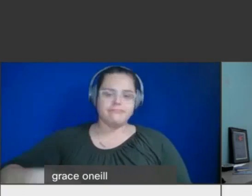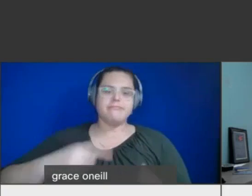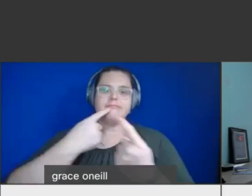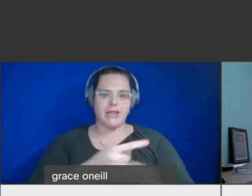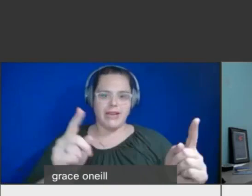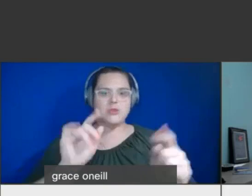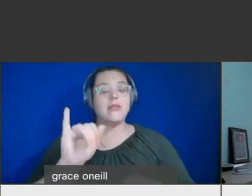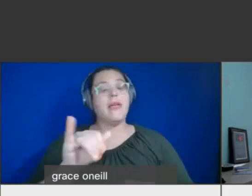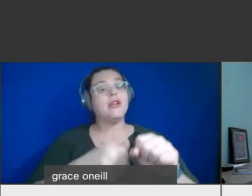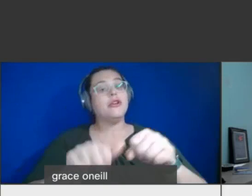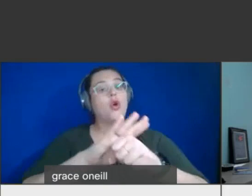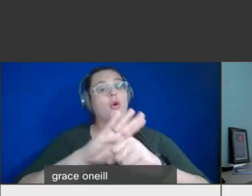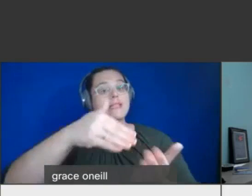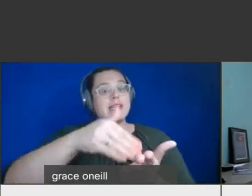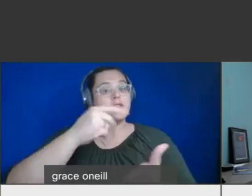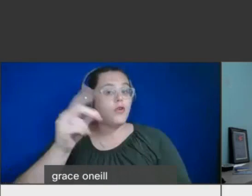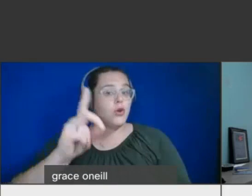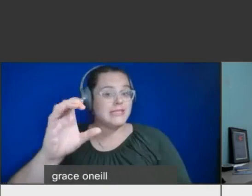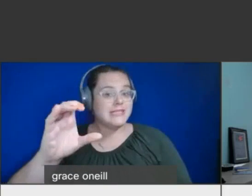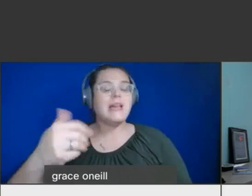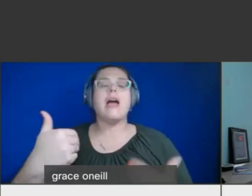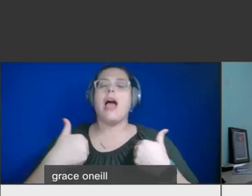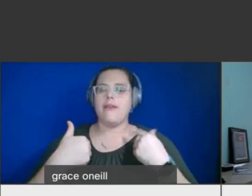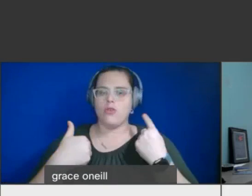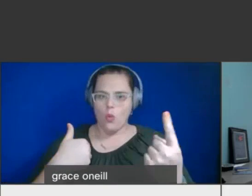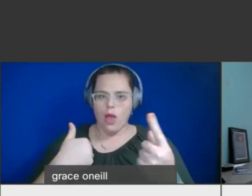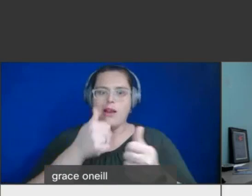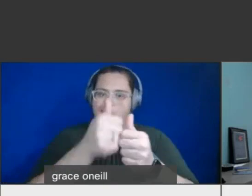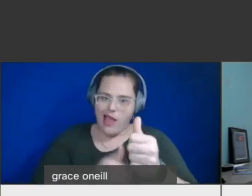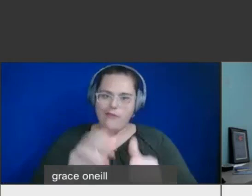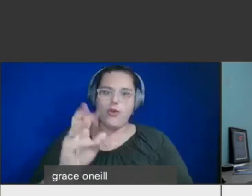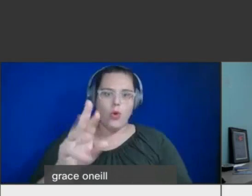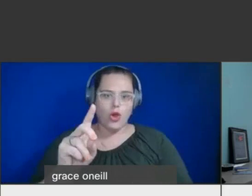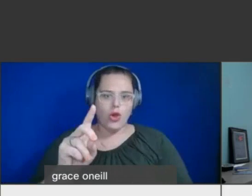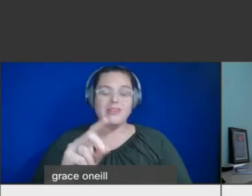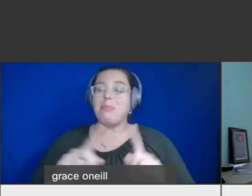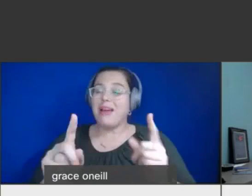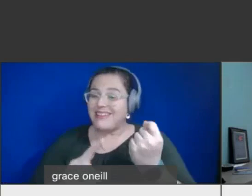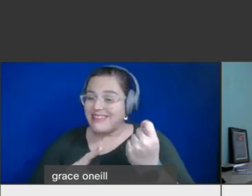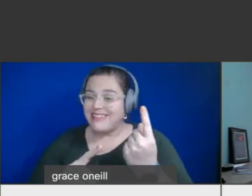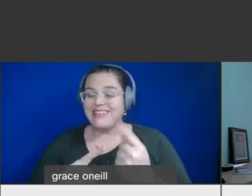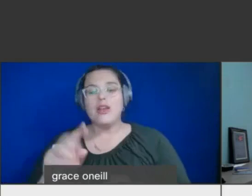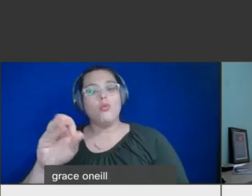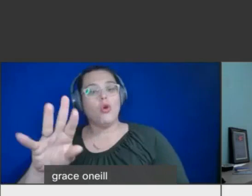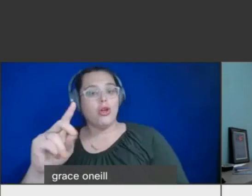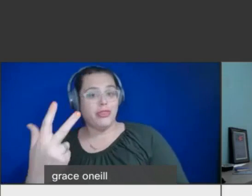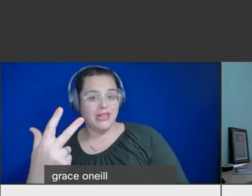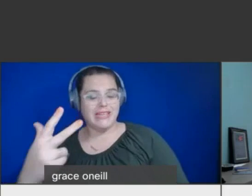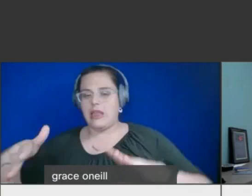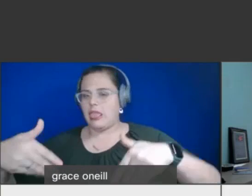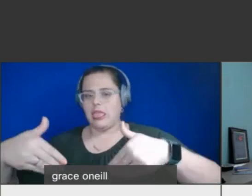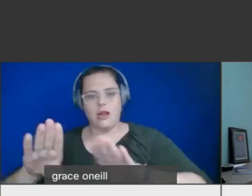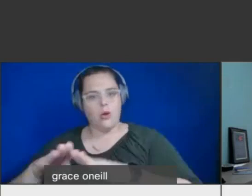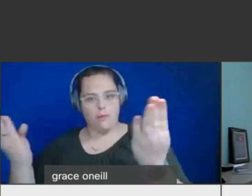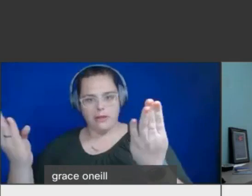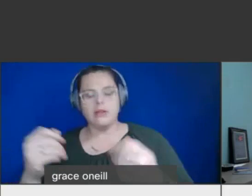the COVID centers in the district, there's one in every ward. The one in Ward 3 hasn't opened yet, but there will be one in every ward.